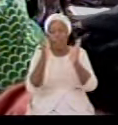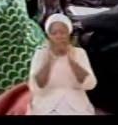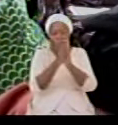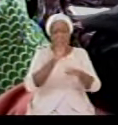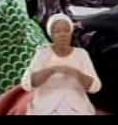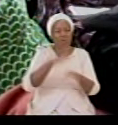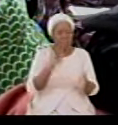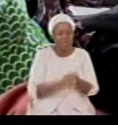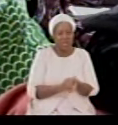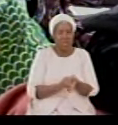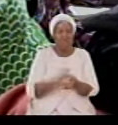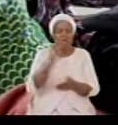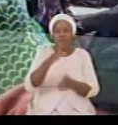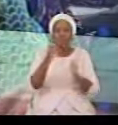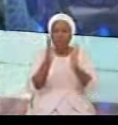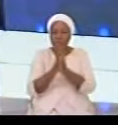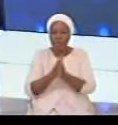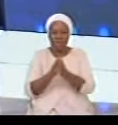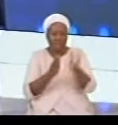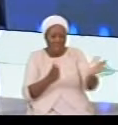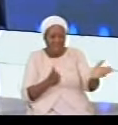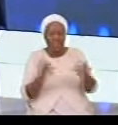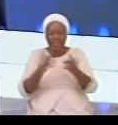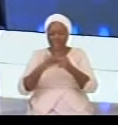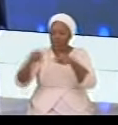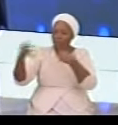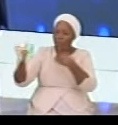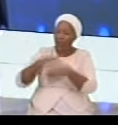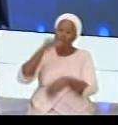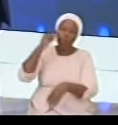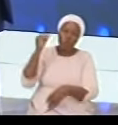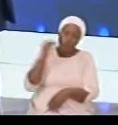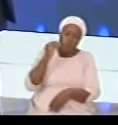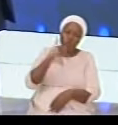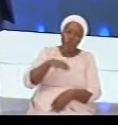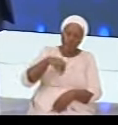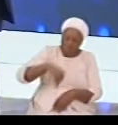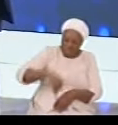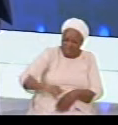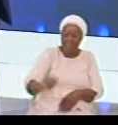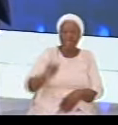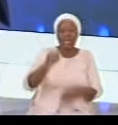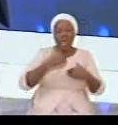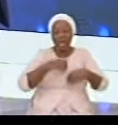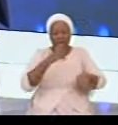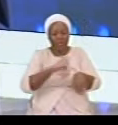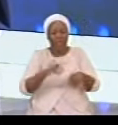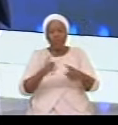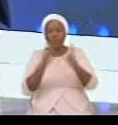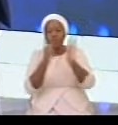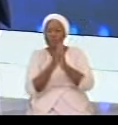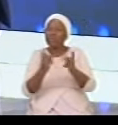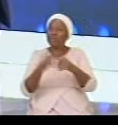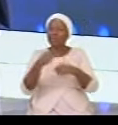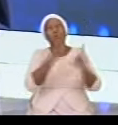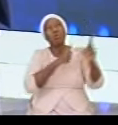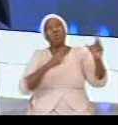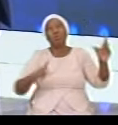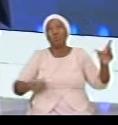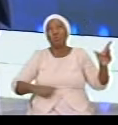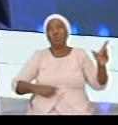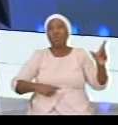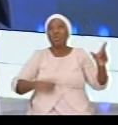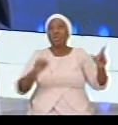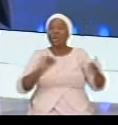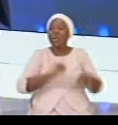that. You pray here. When you get back home, you spend some time. You say, Lord, I realize